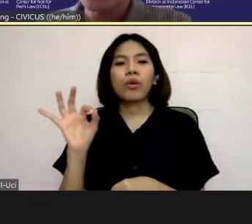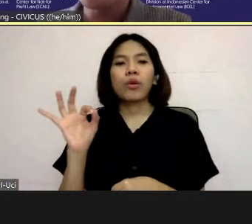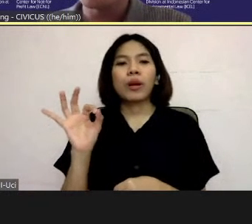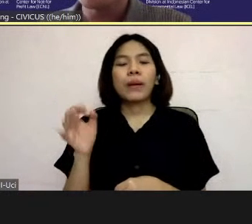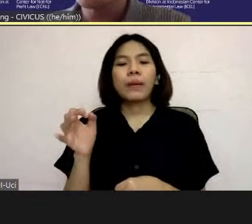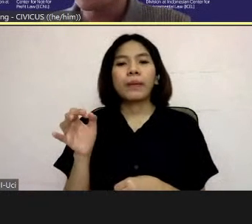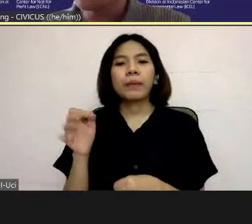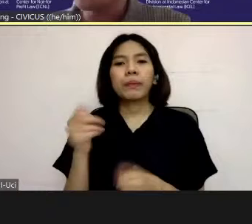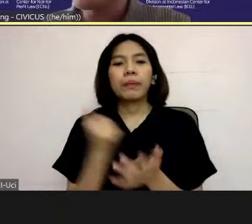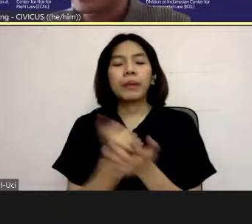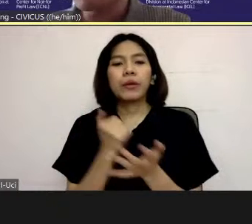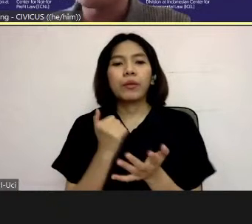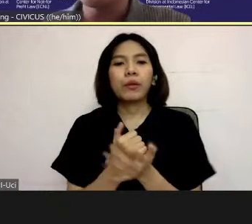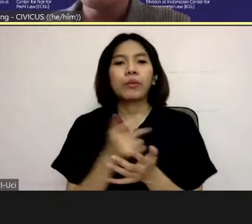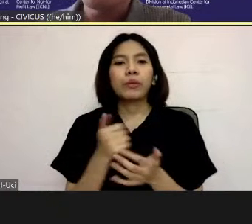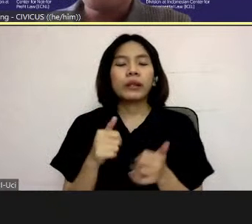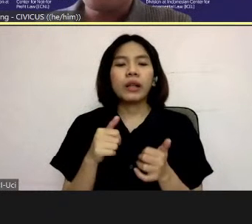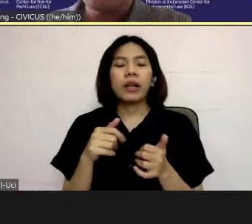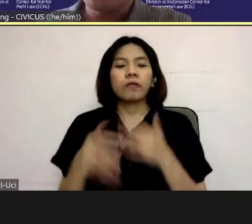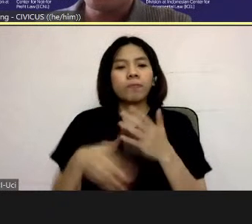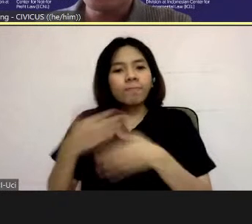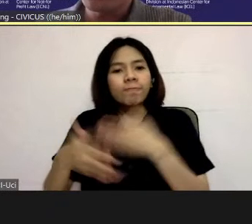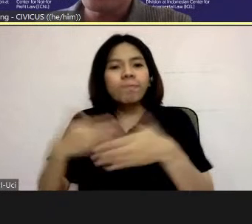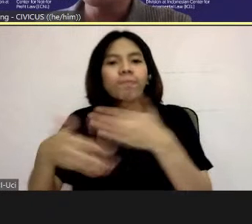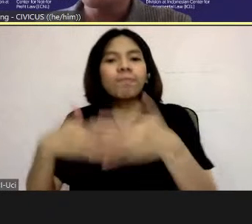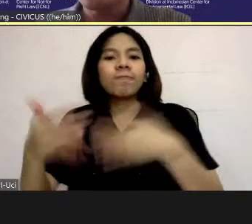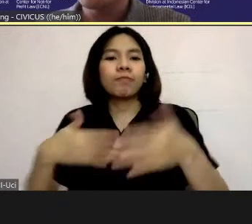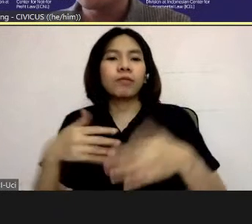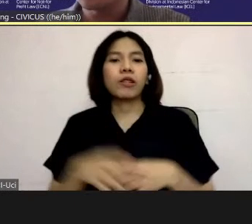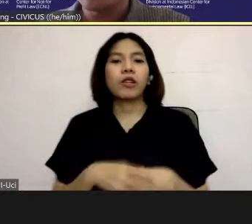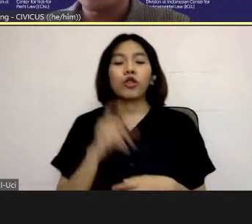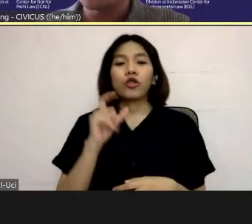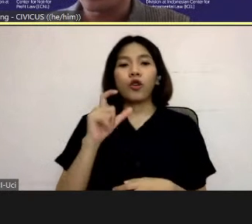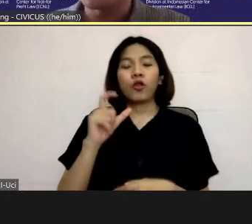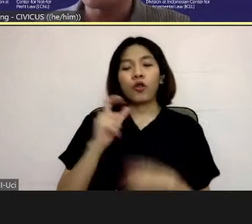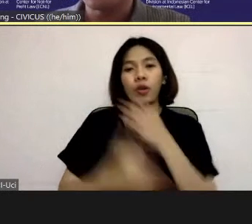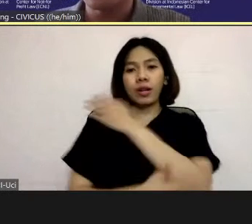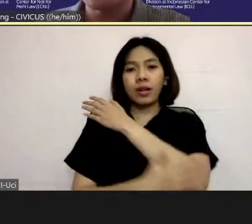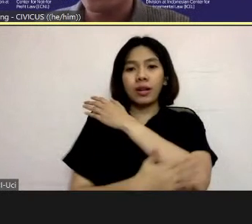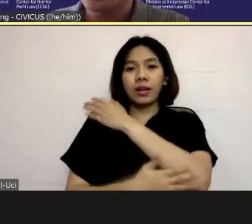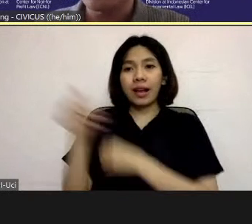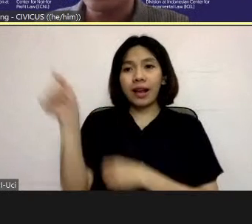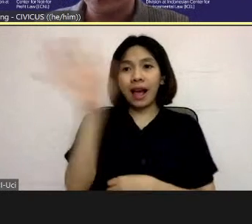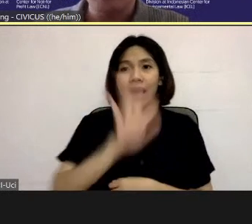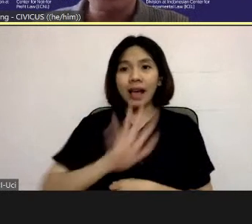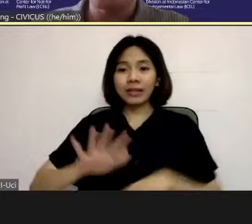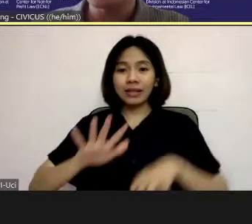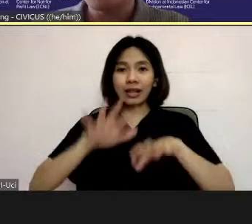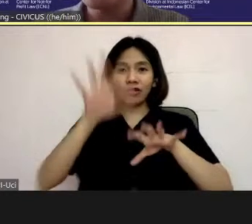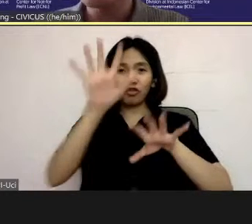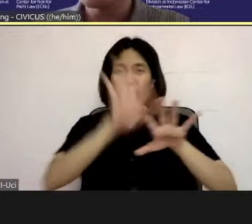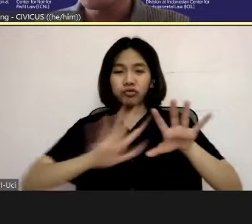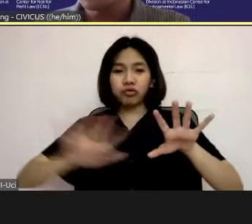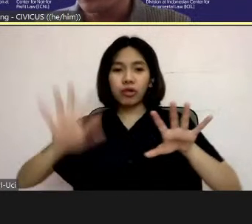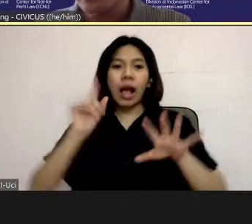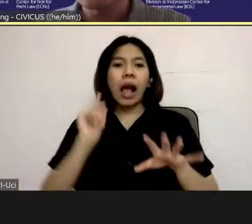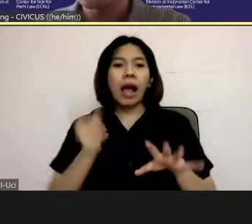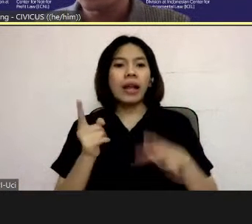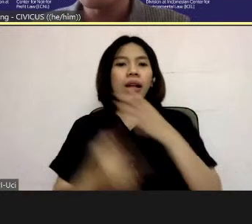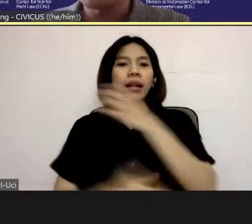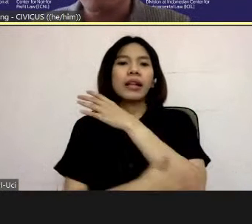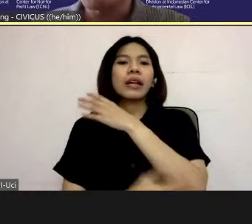in Asia, for example, only 1 country actually rated as open civic space.